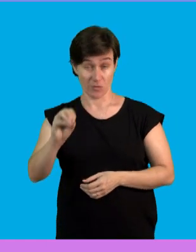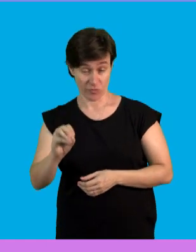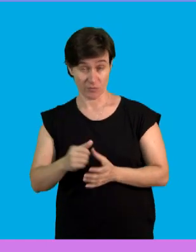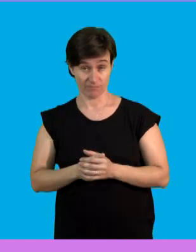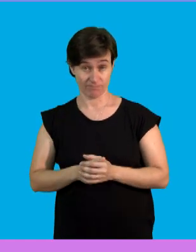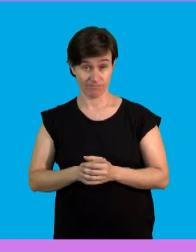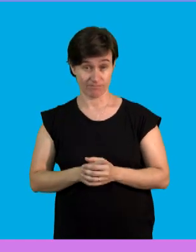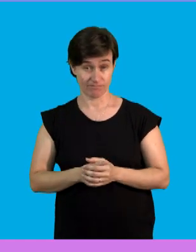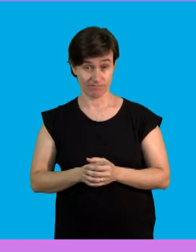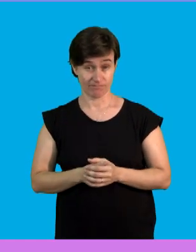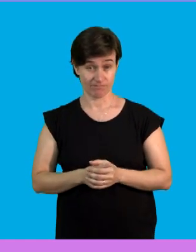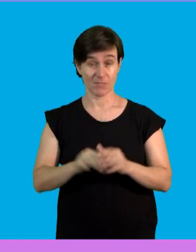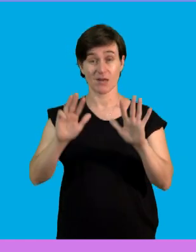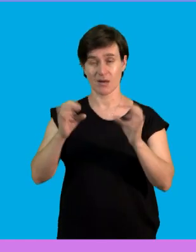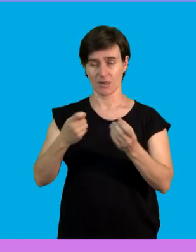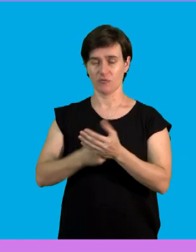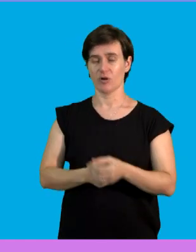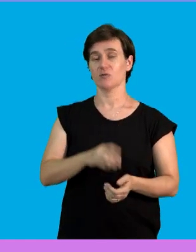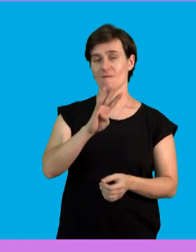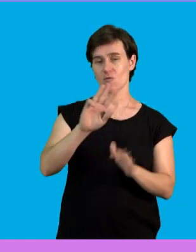490 Rand for the month.